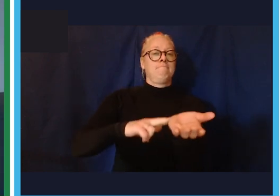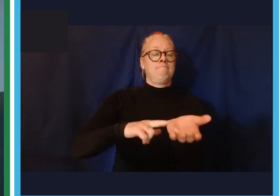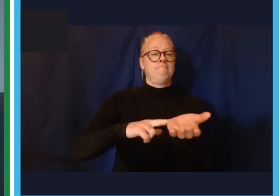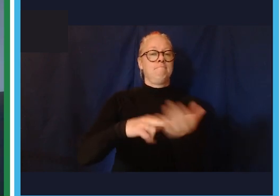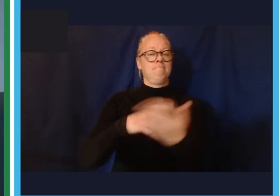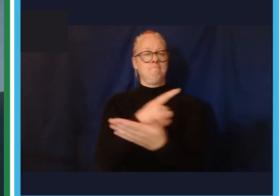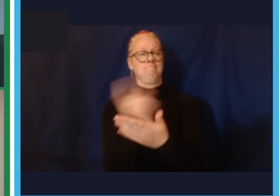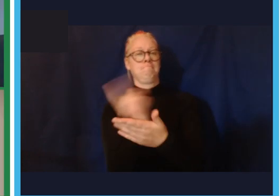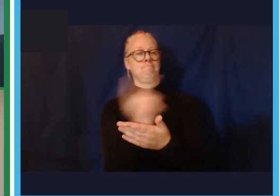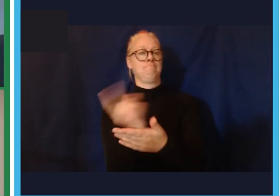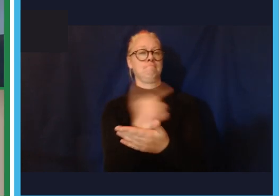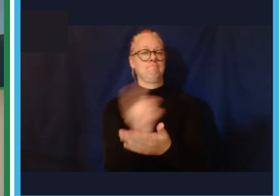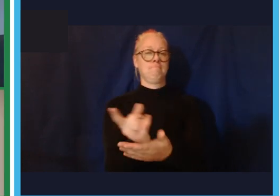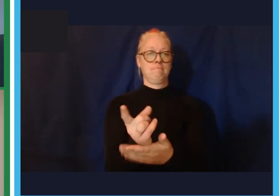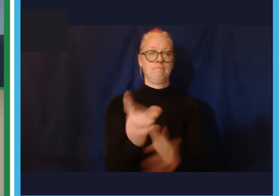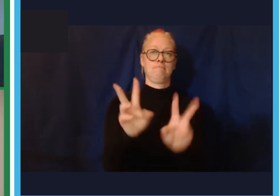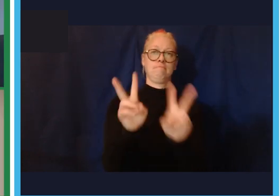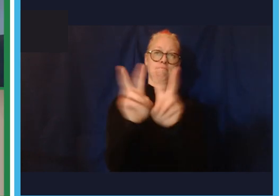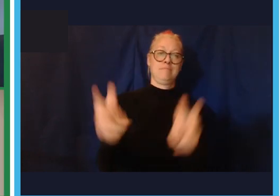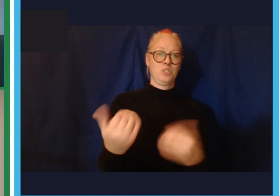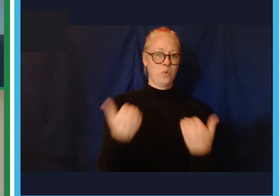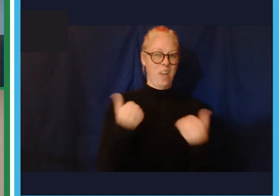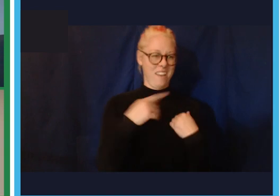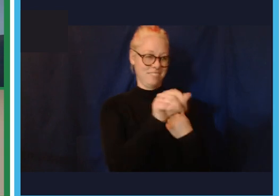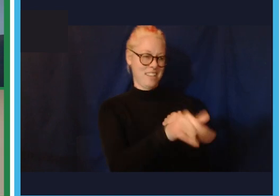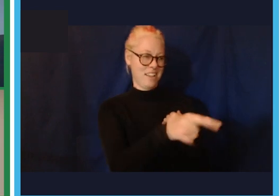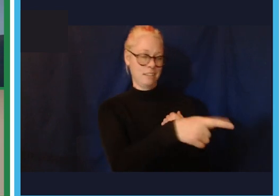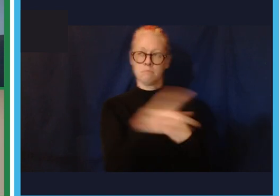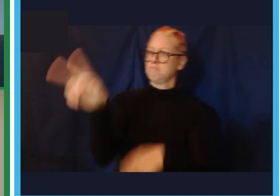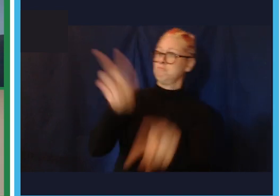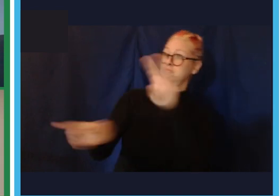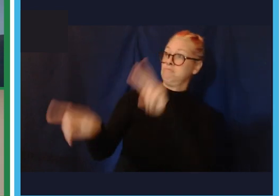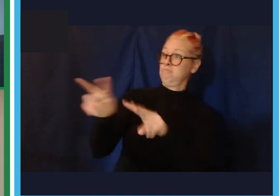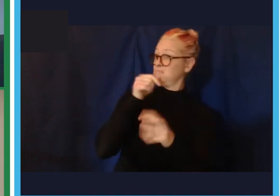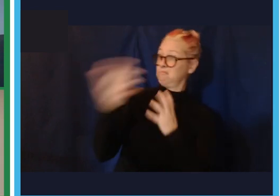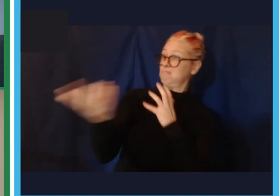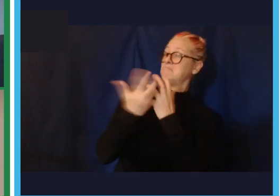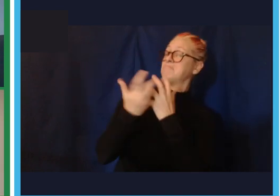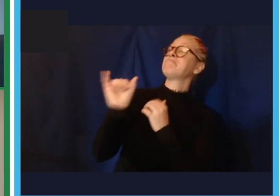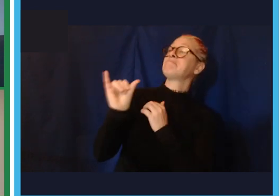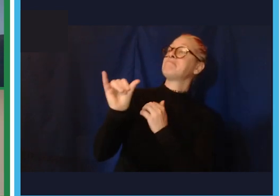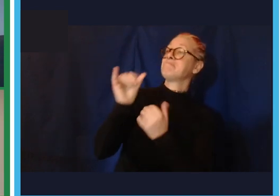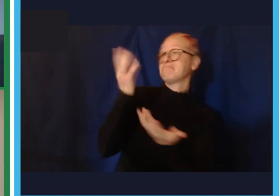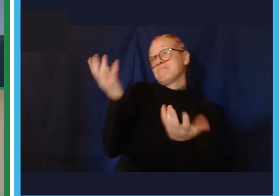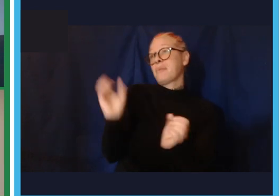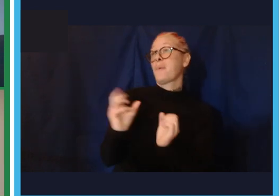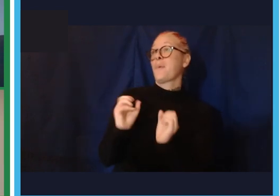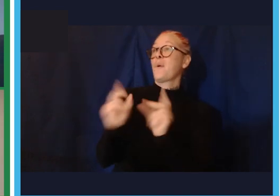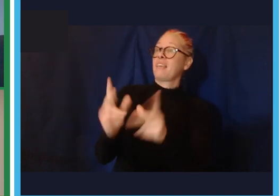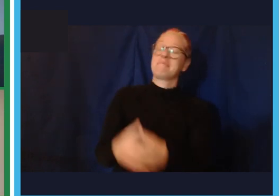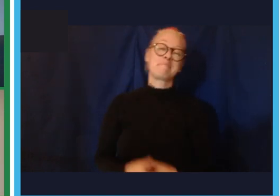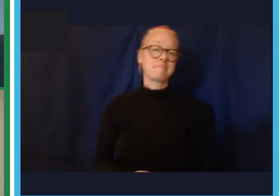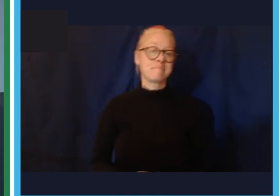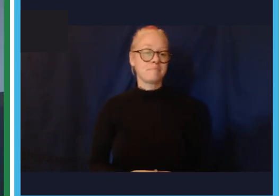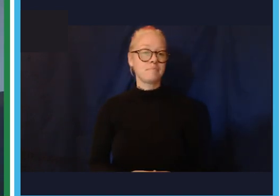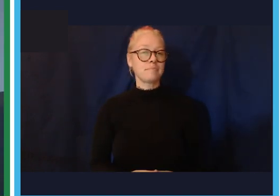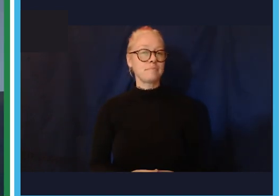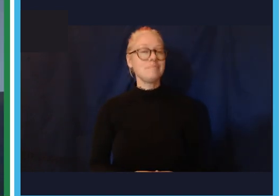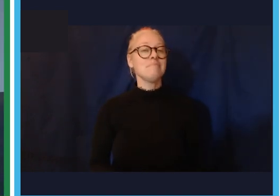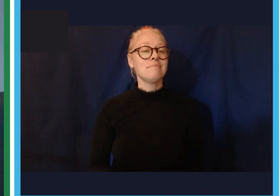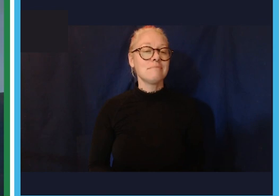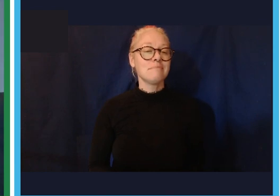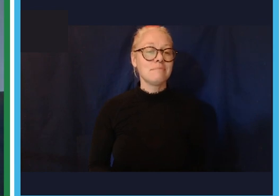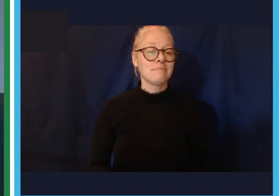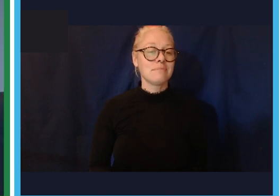I think, my superpower, really, right? It becomes, because you can then really find